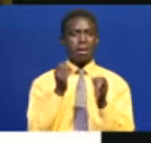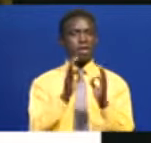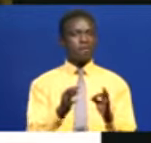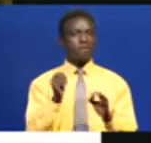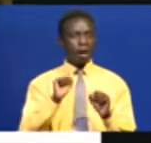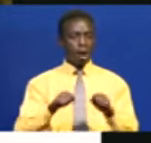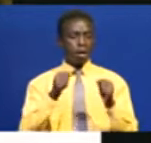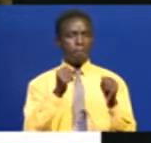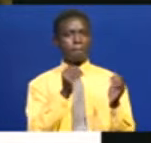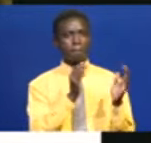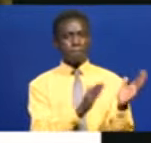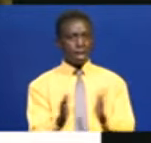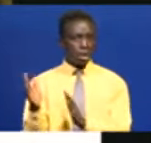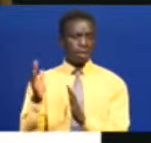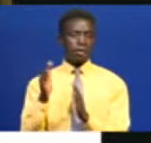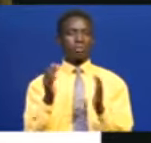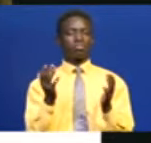business forum